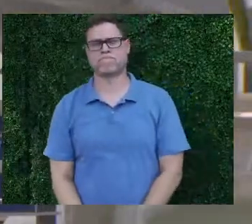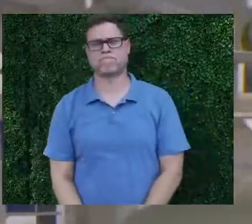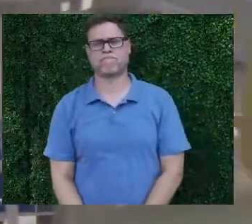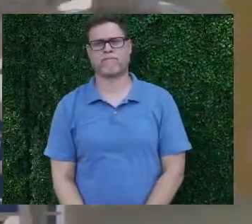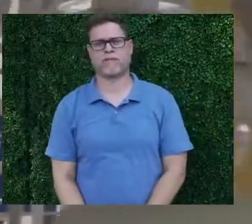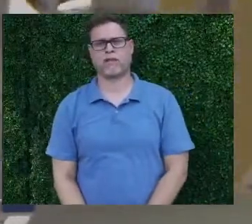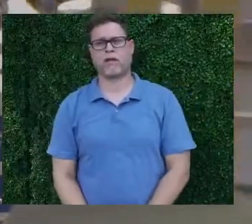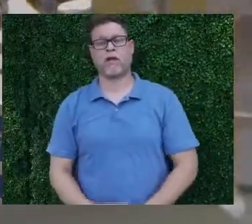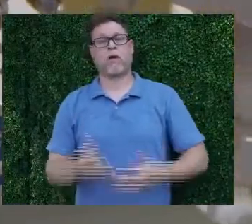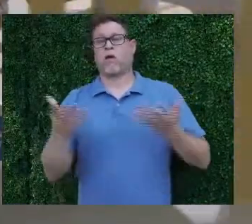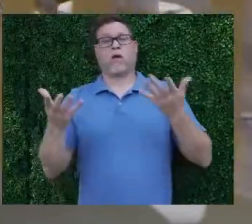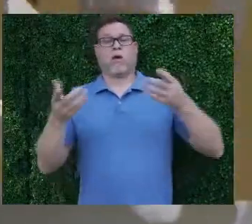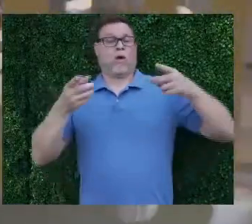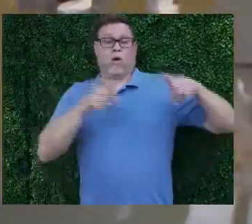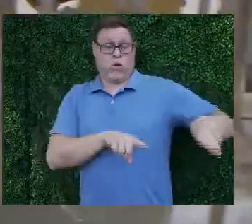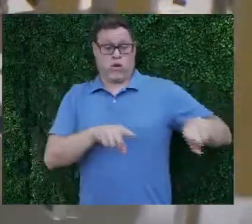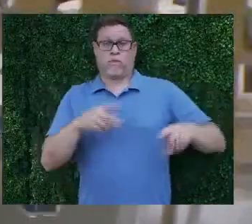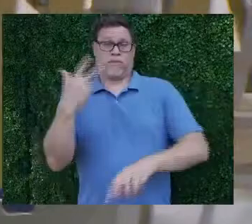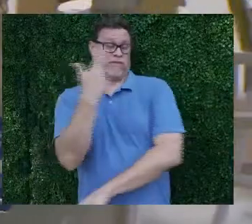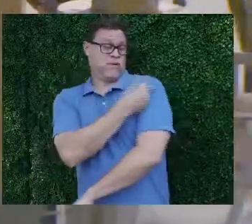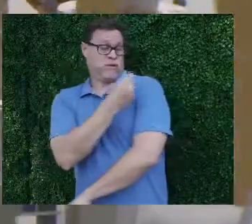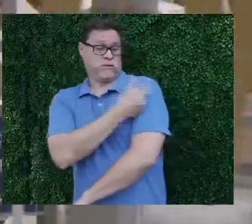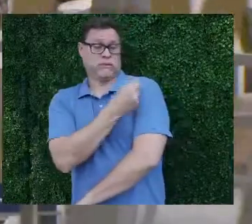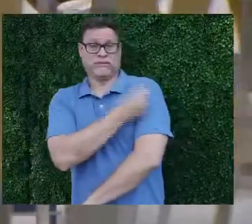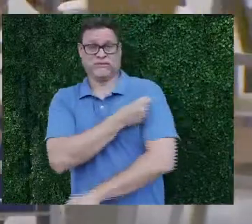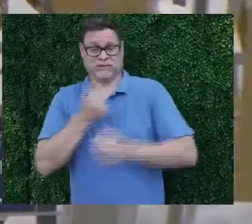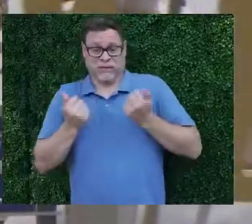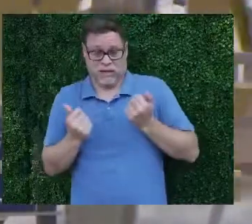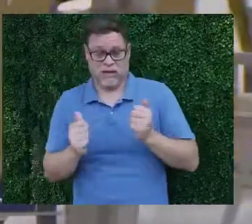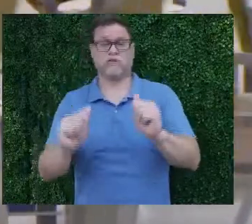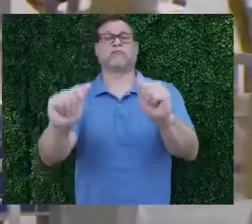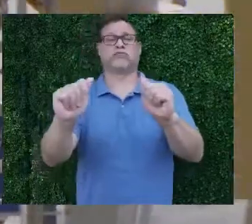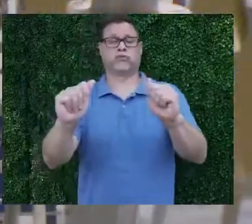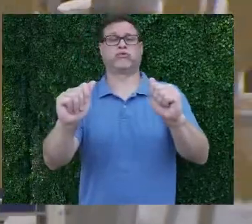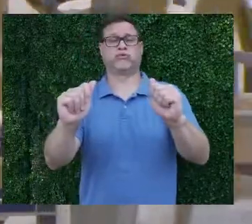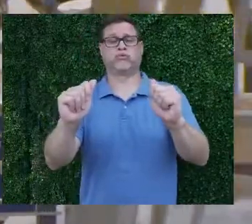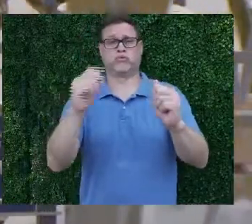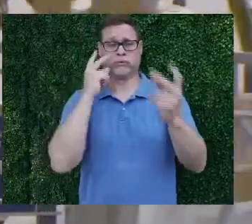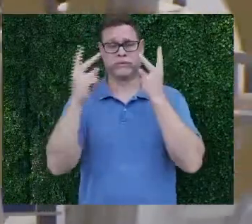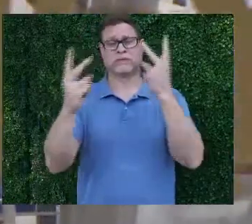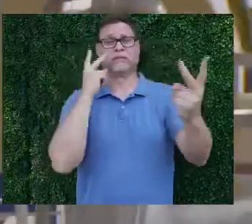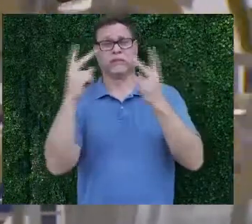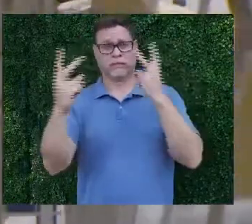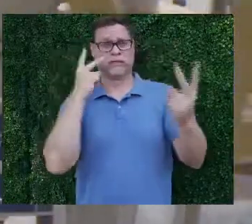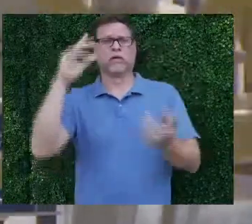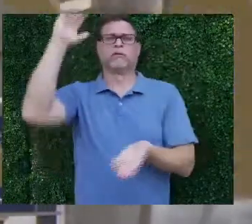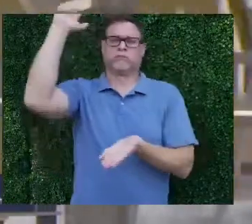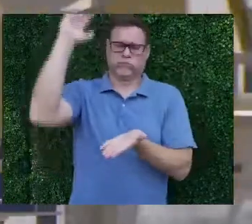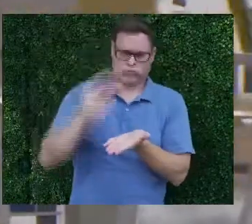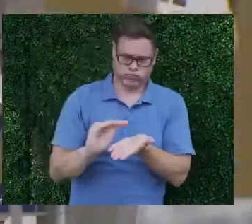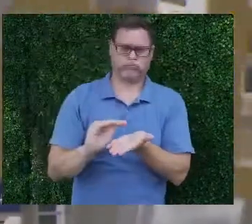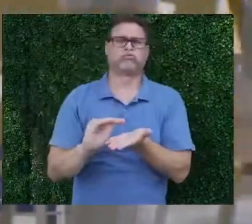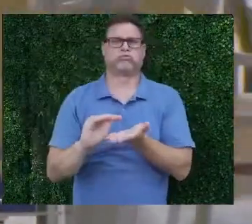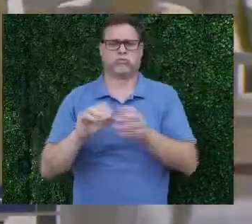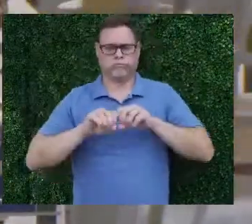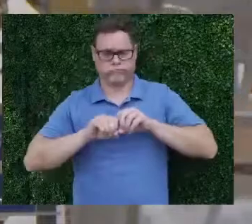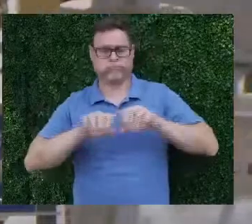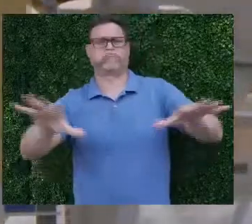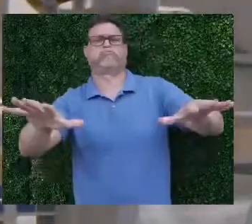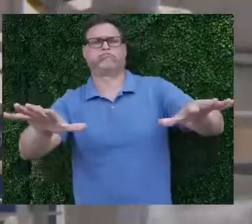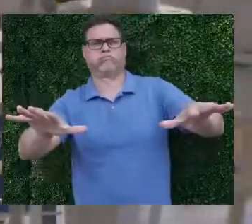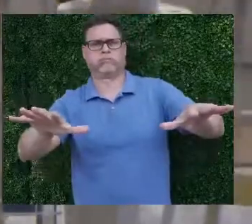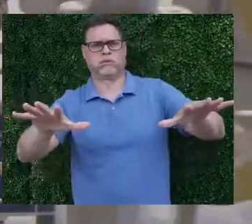As a consequence of the vaccination efforts, we have seen a substantial reduction in the spread